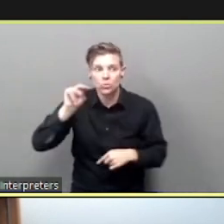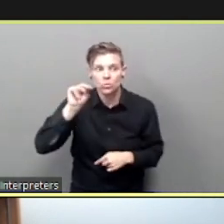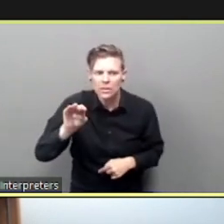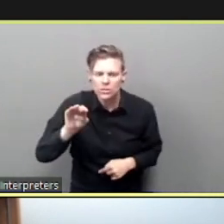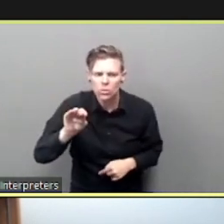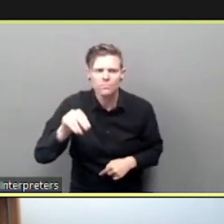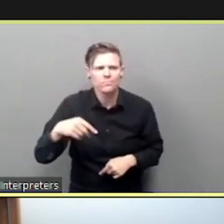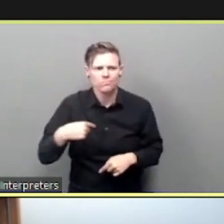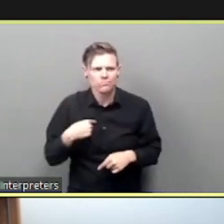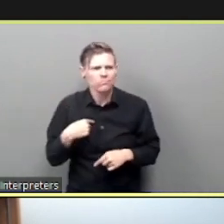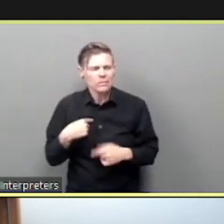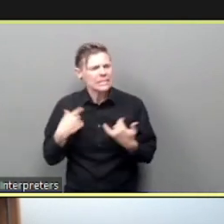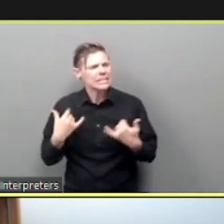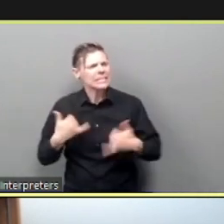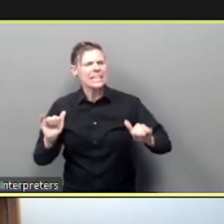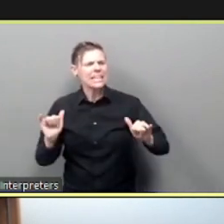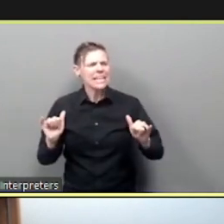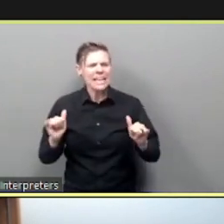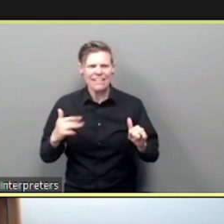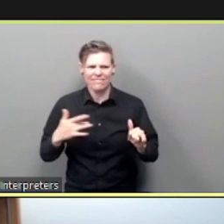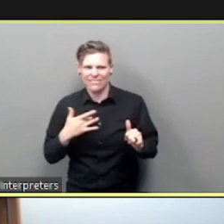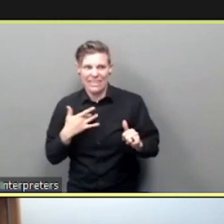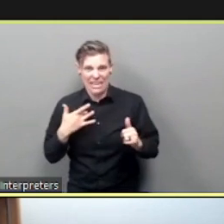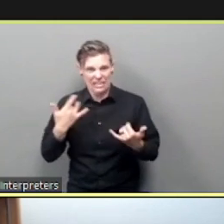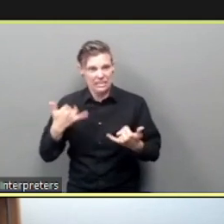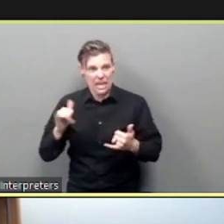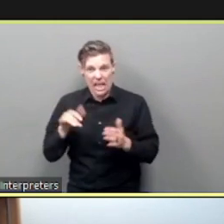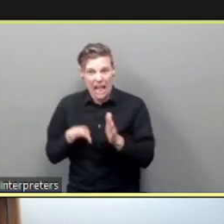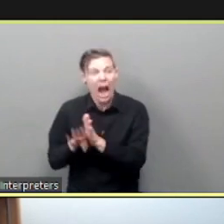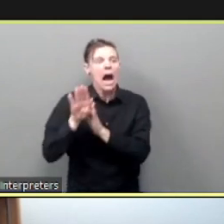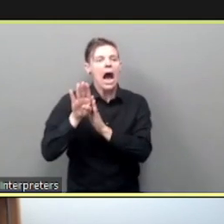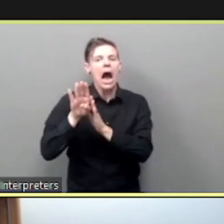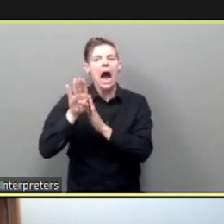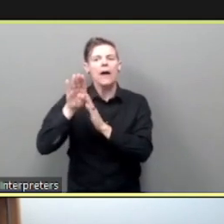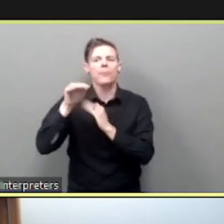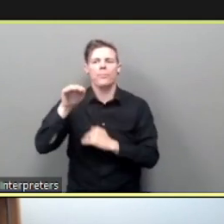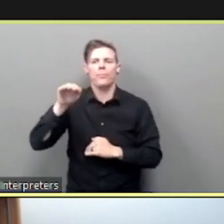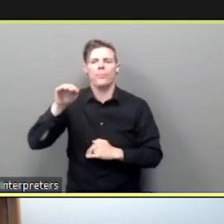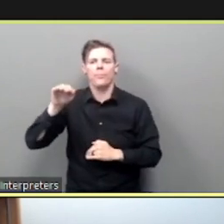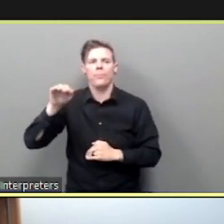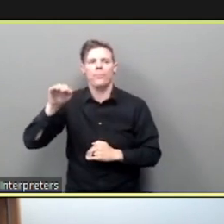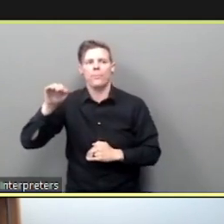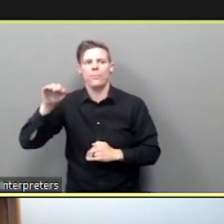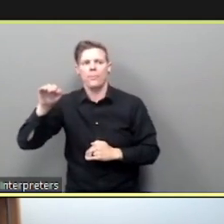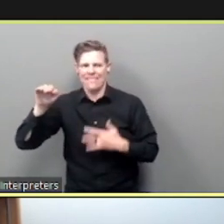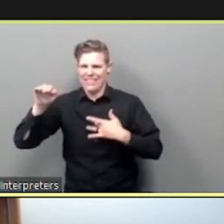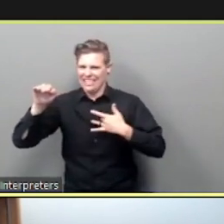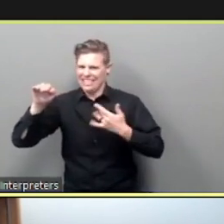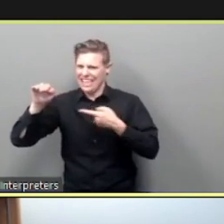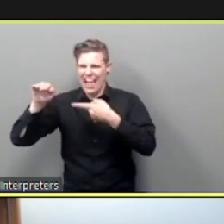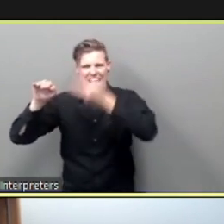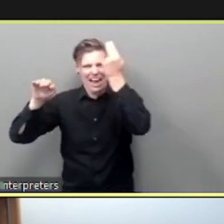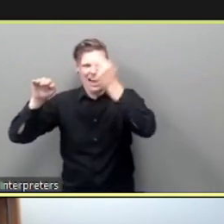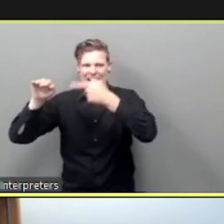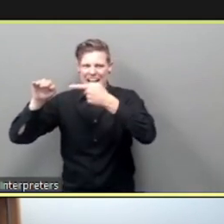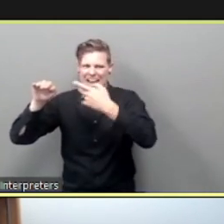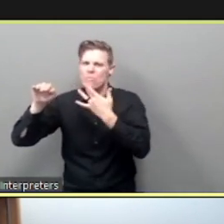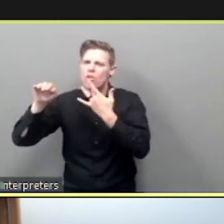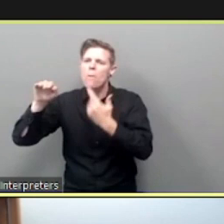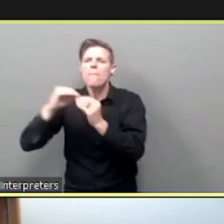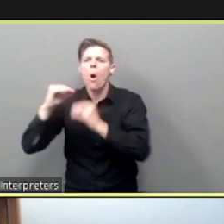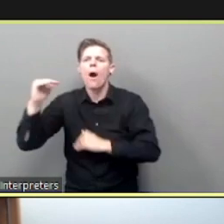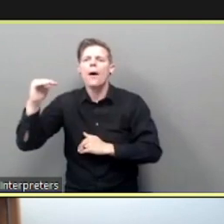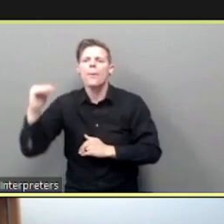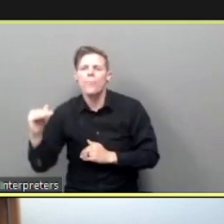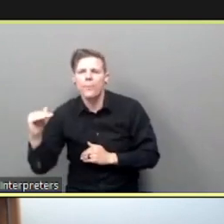an uncomfortable plateau, and I think we can go to the next slide and we'll talk about that a little bit. So this is our